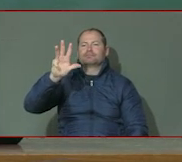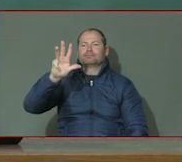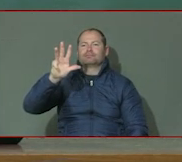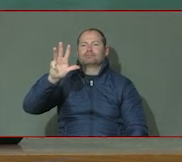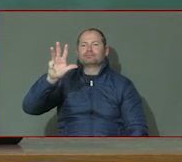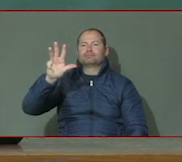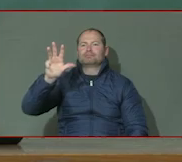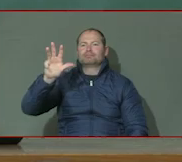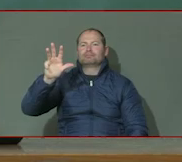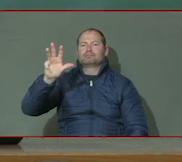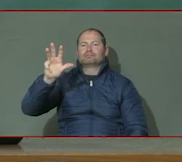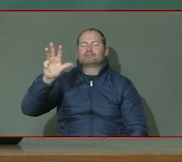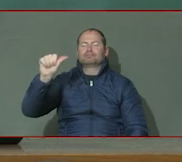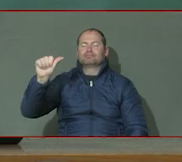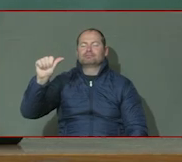996 cents.